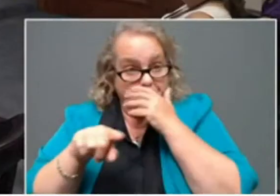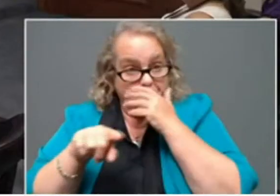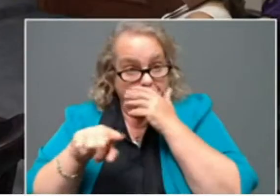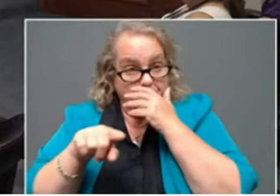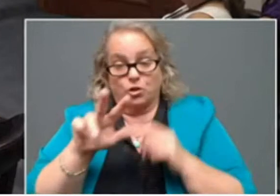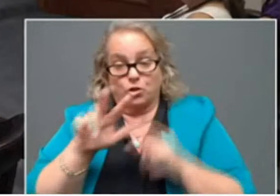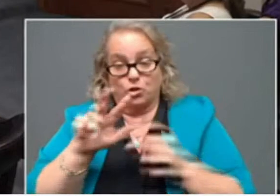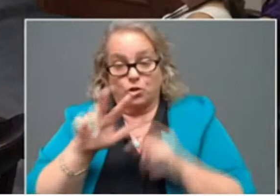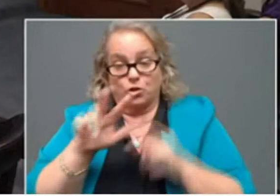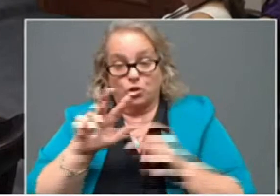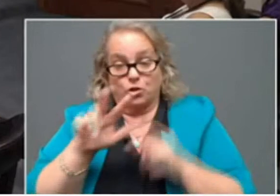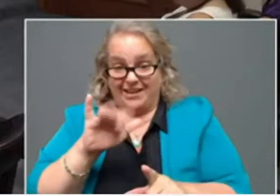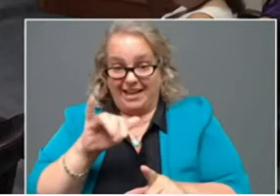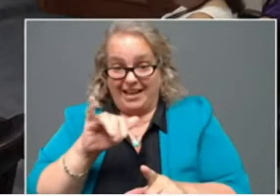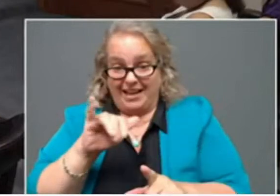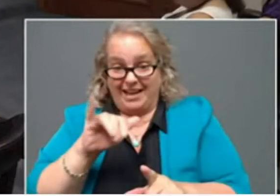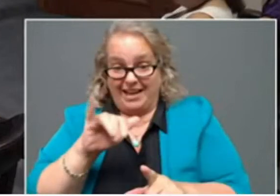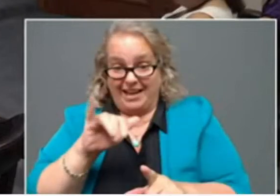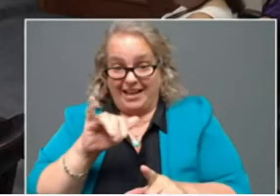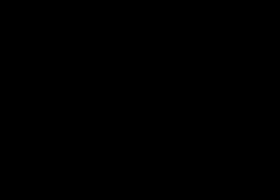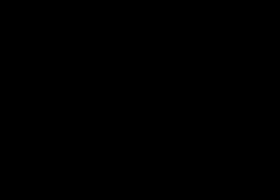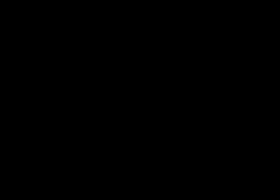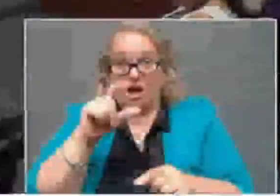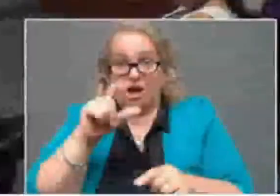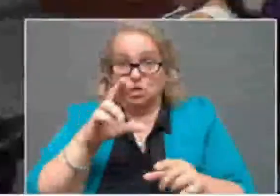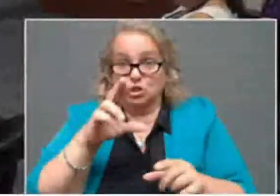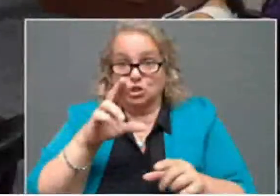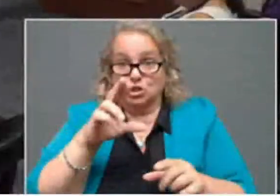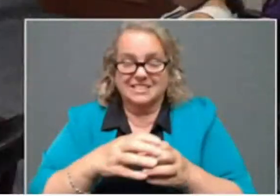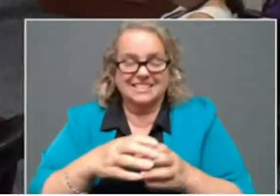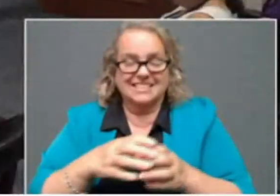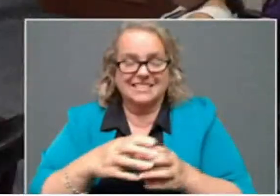So right now, we're not able to sequence